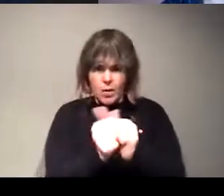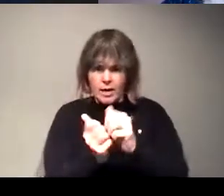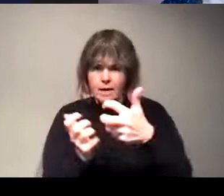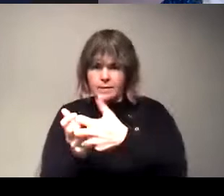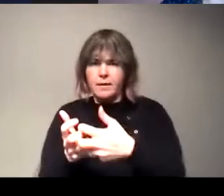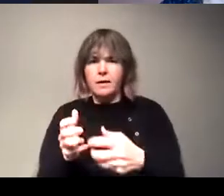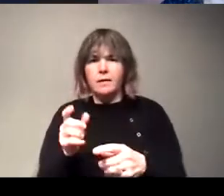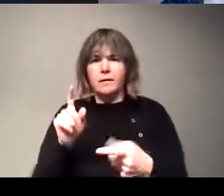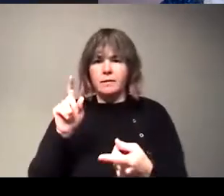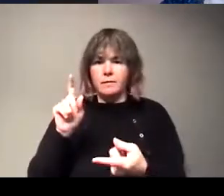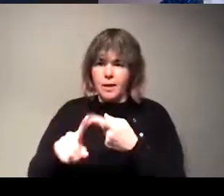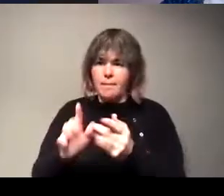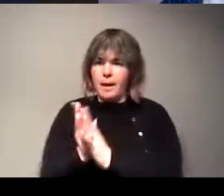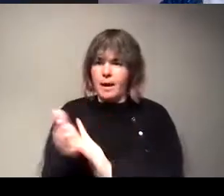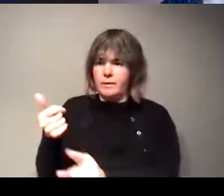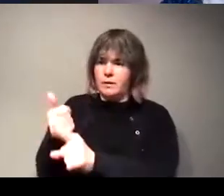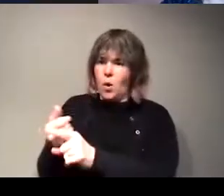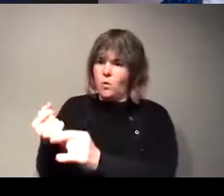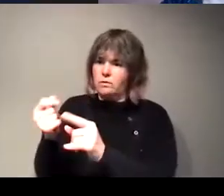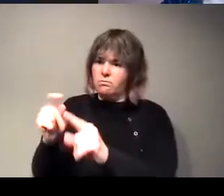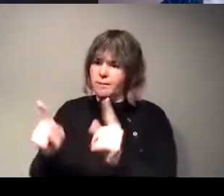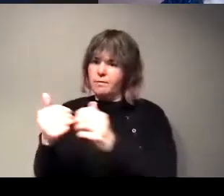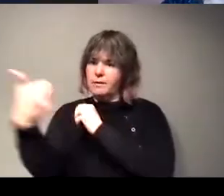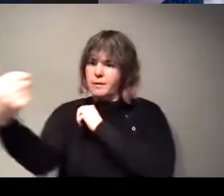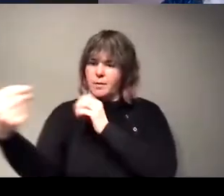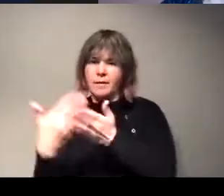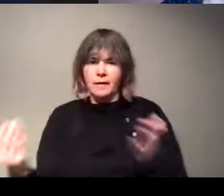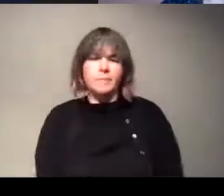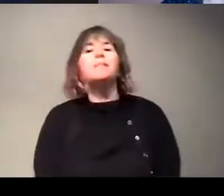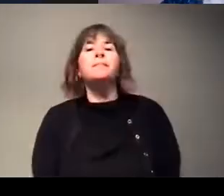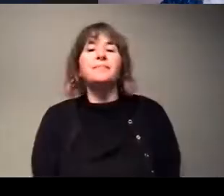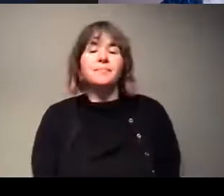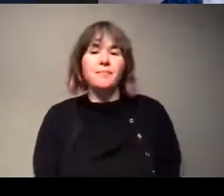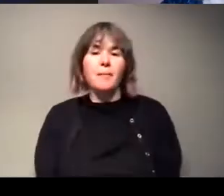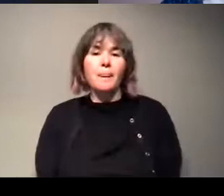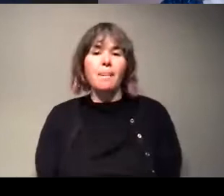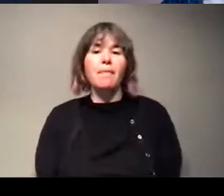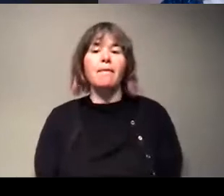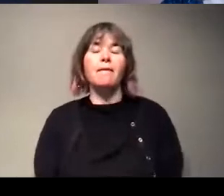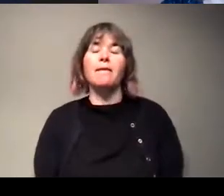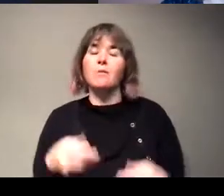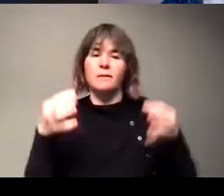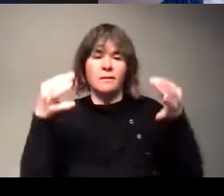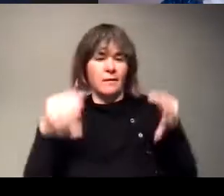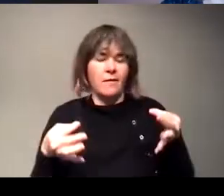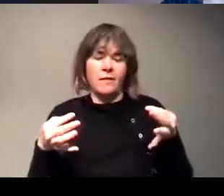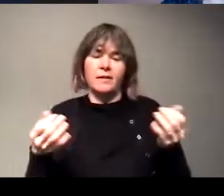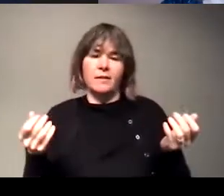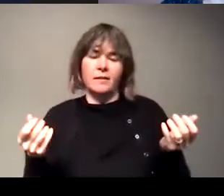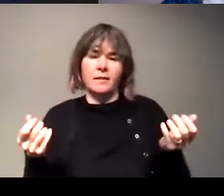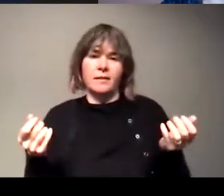its own original piece of work, basically? And so that was definitely